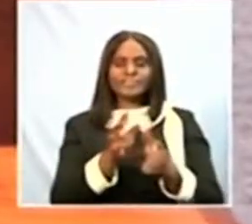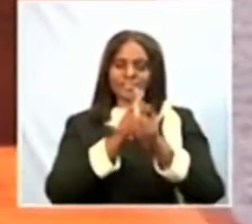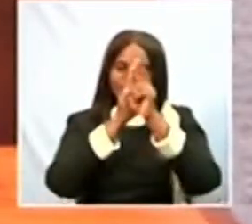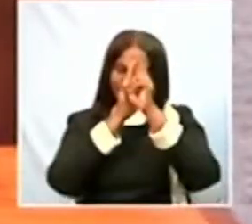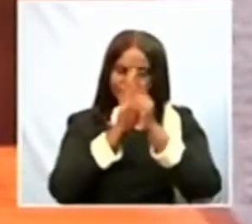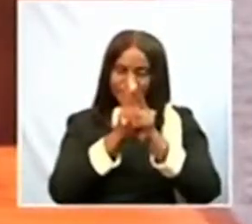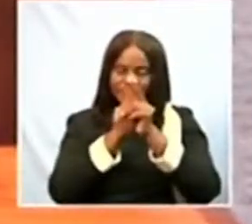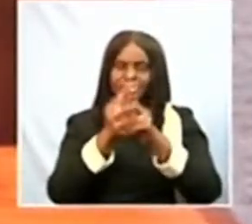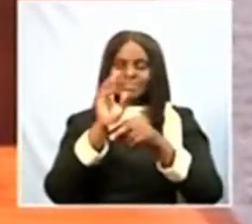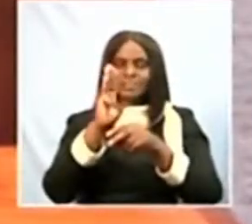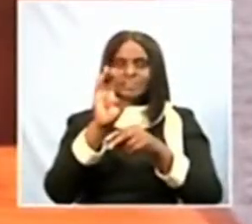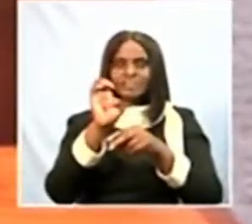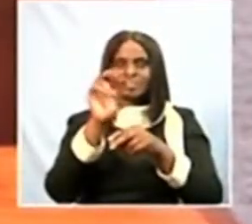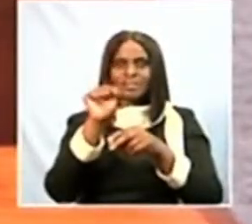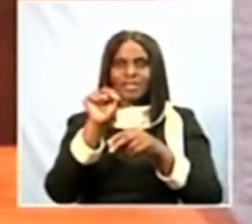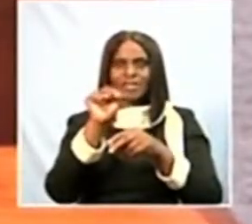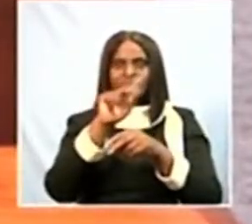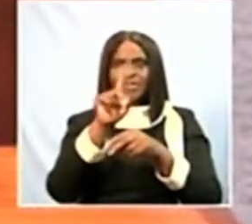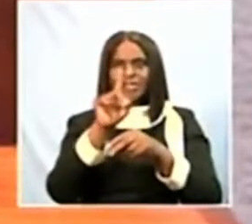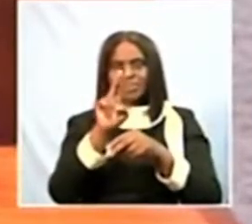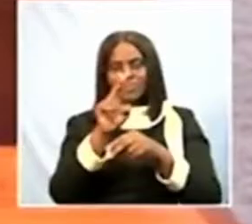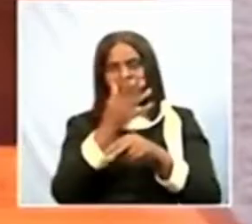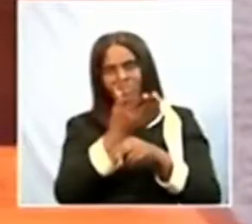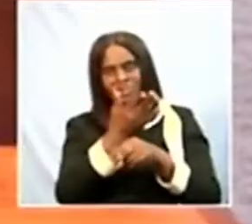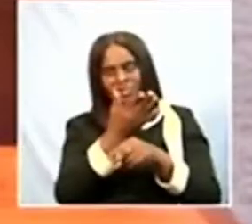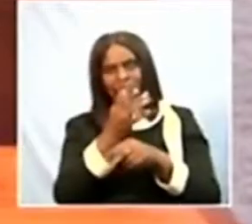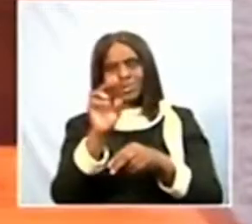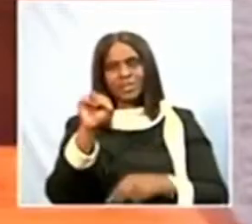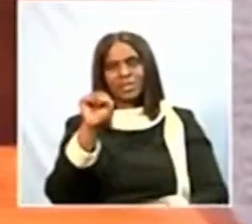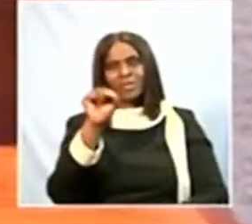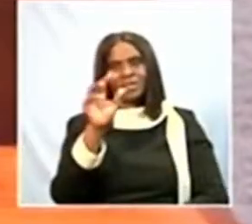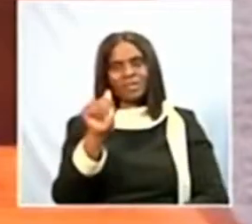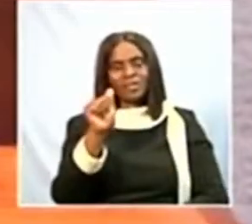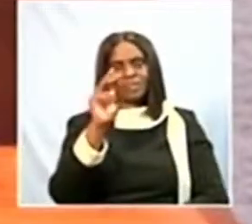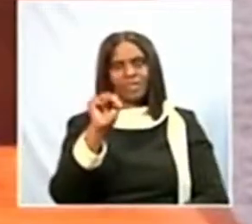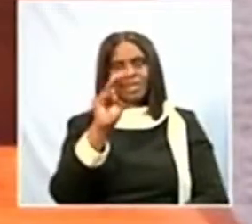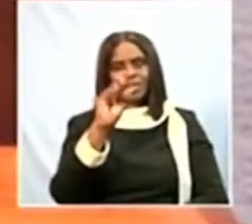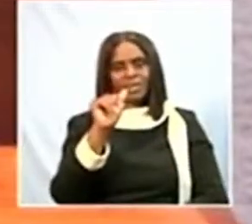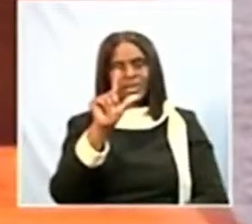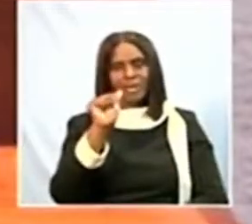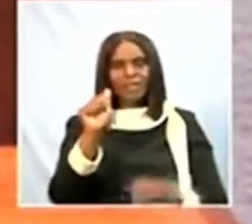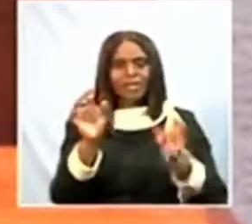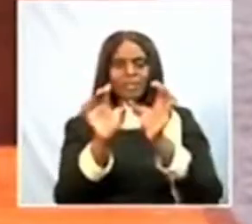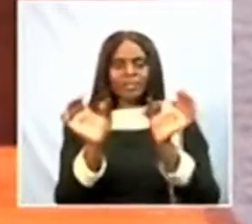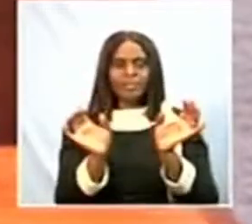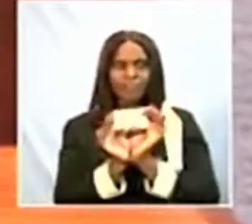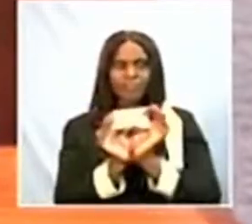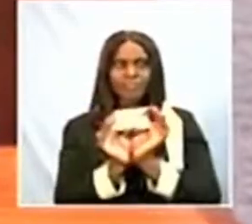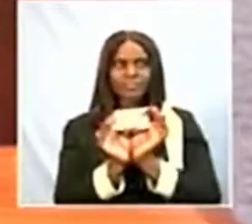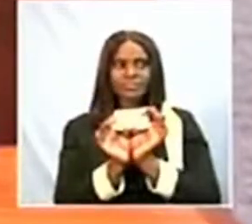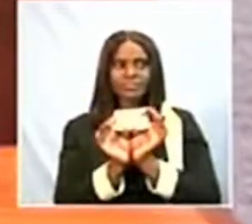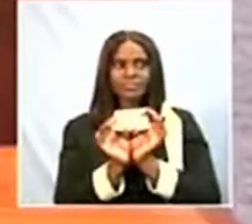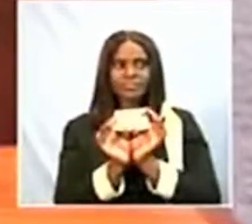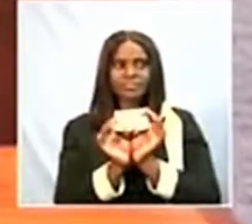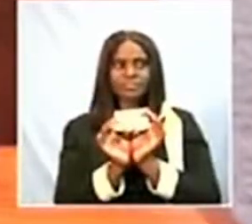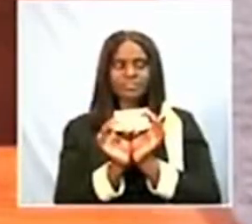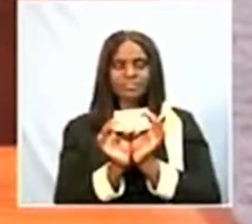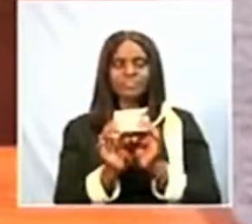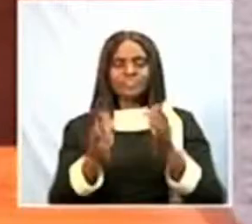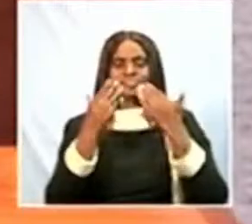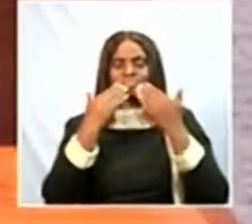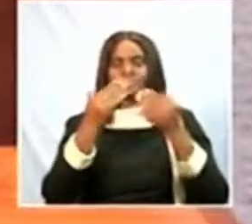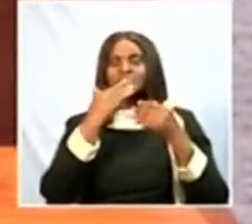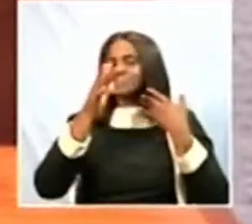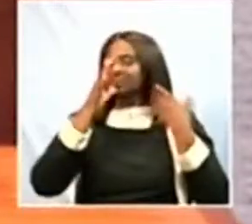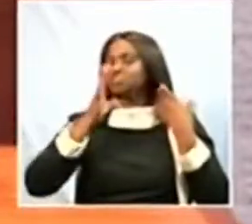Honorable Benzu Hamunjo, Mbabala constituency. Thank you,